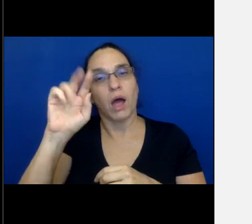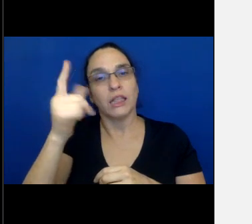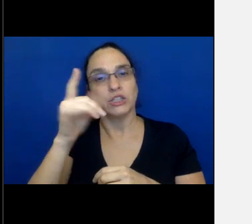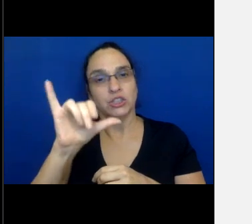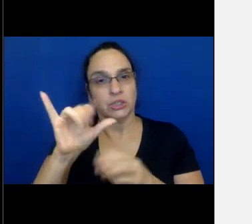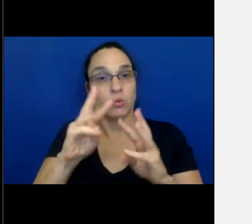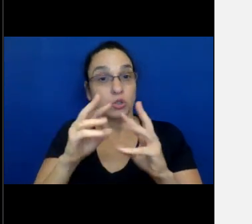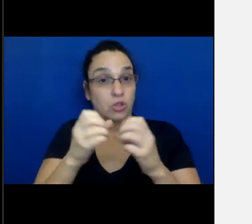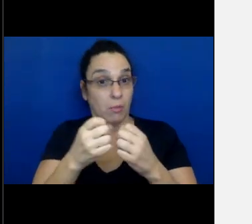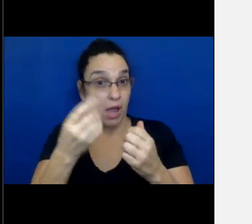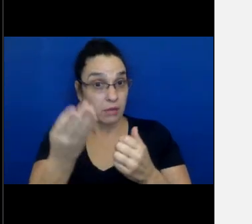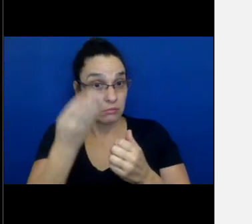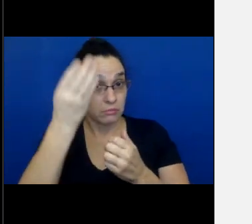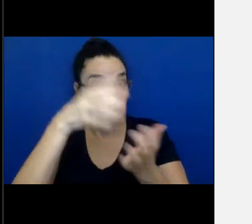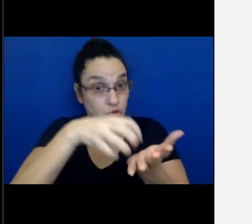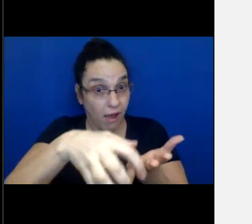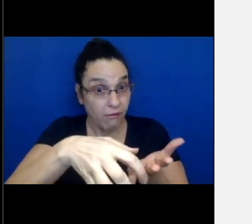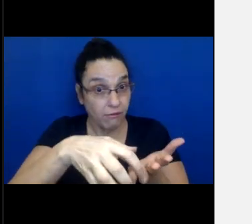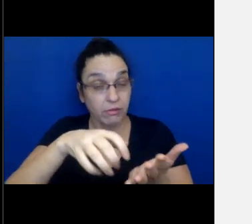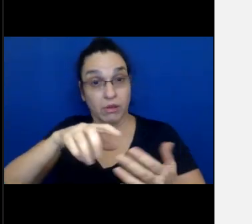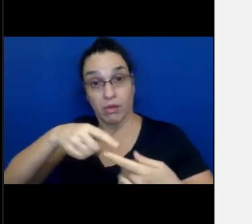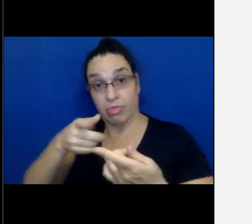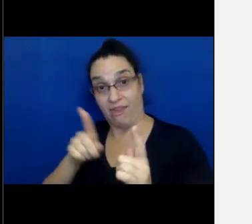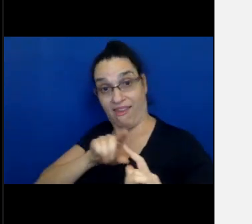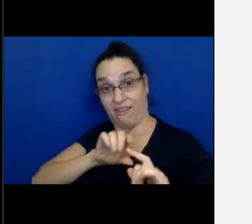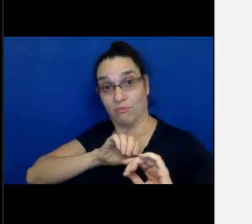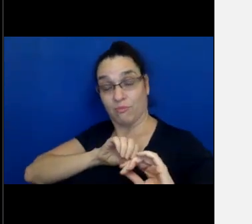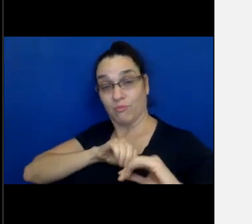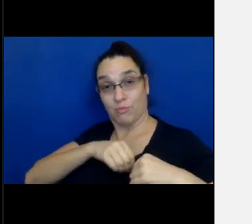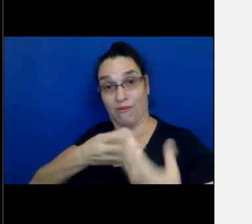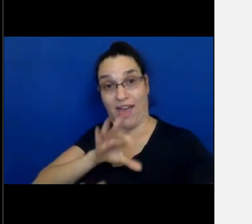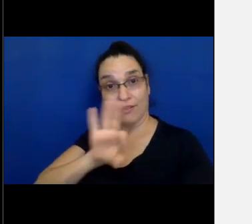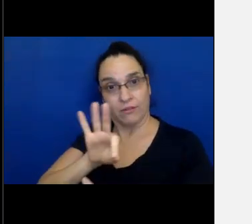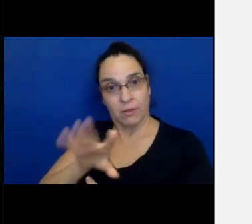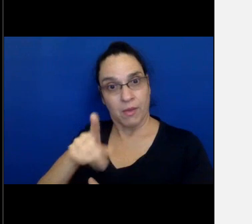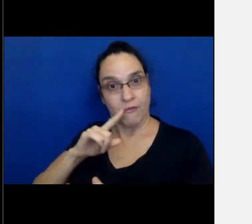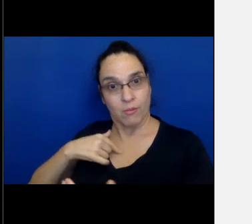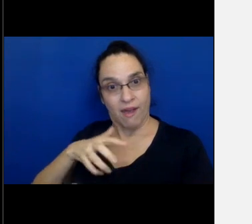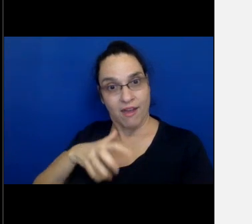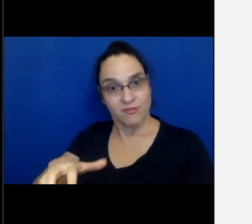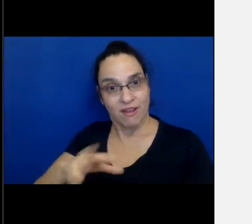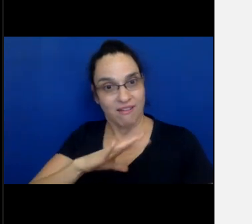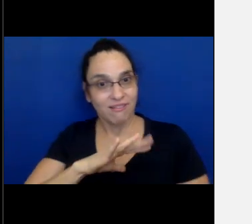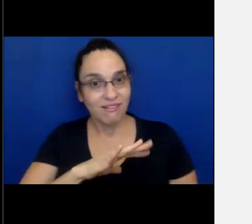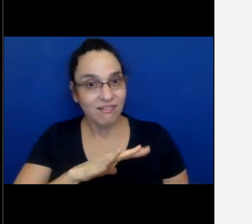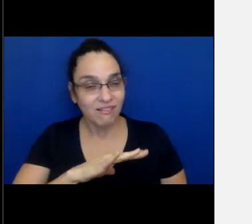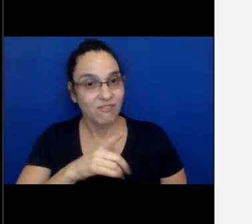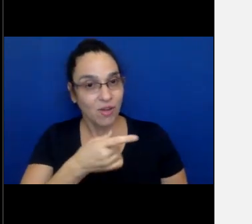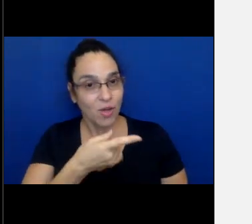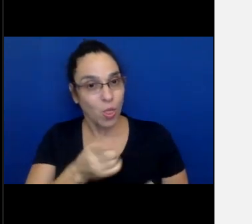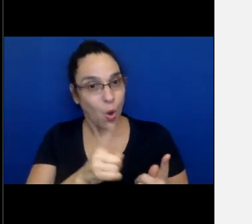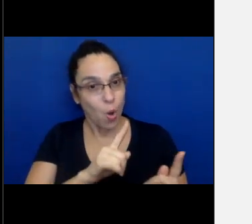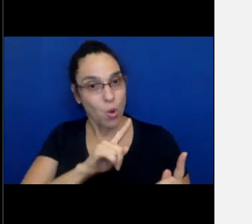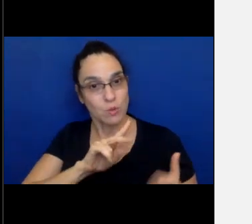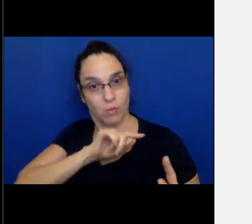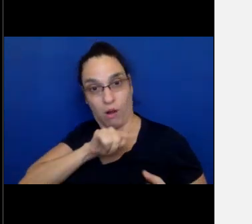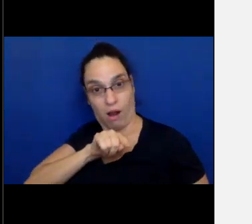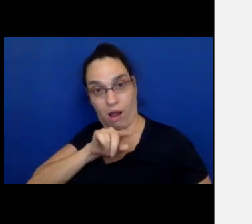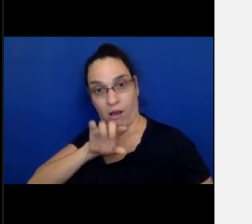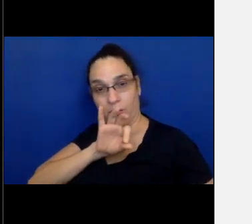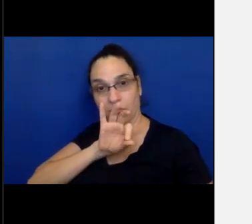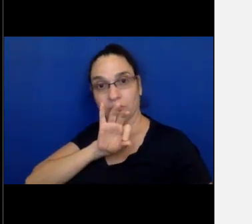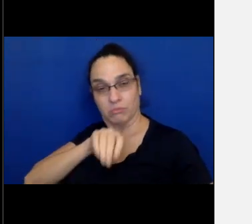submit and get feedback directly on that particular draft from the attendees. There are also different kinds of